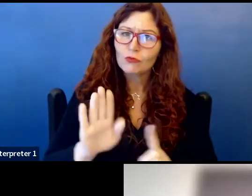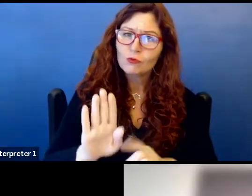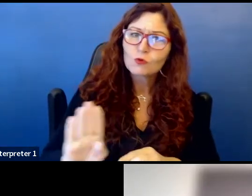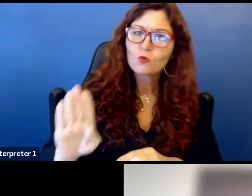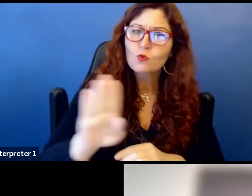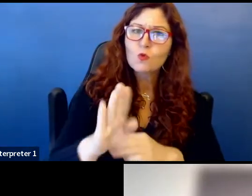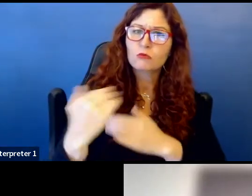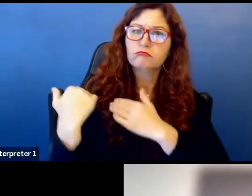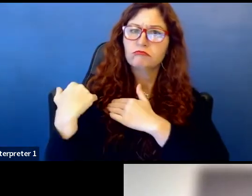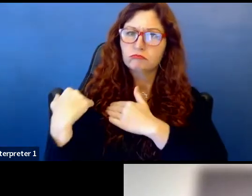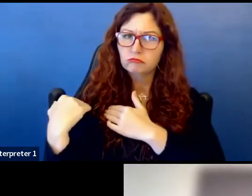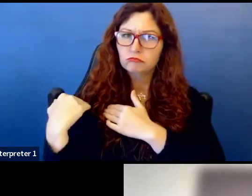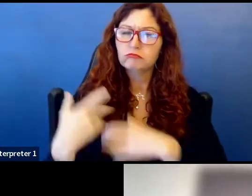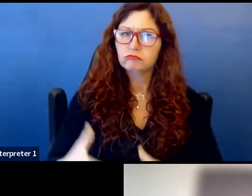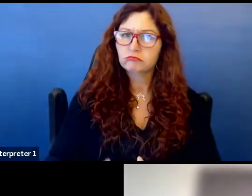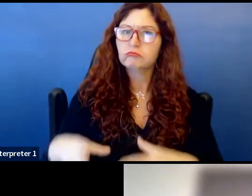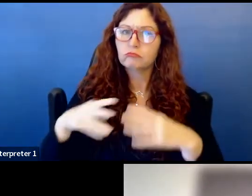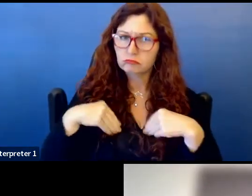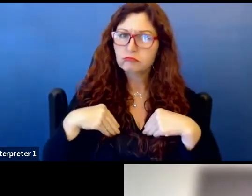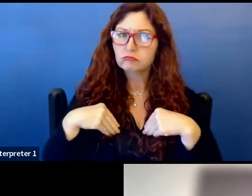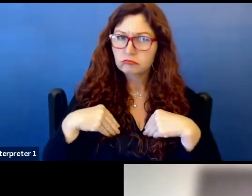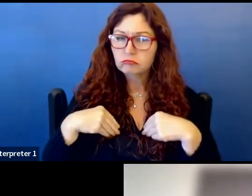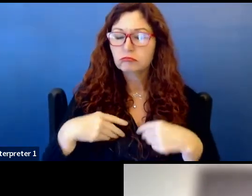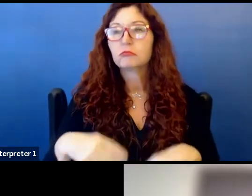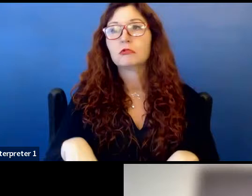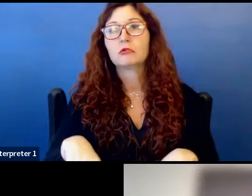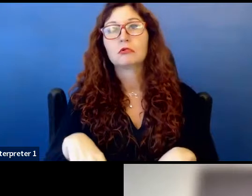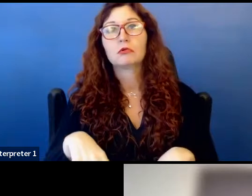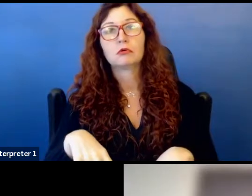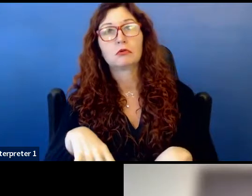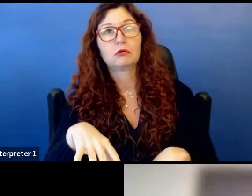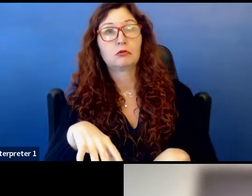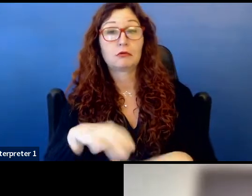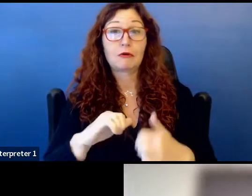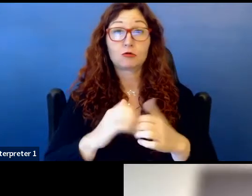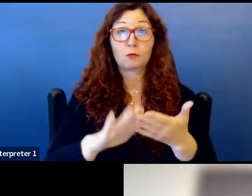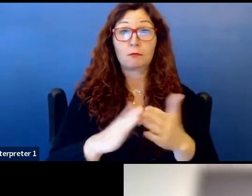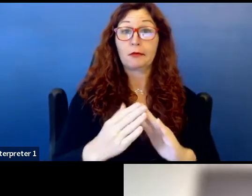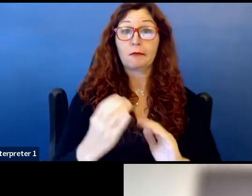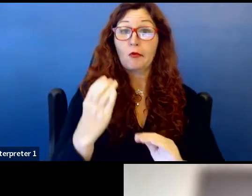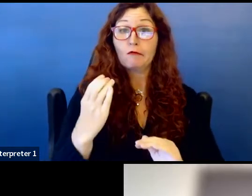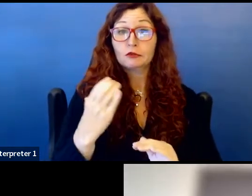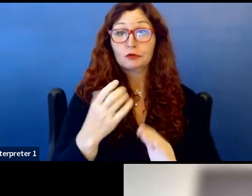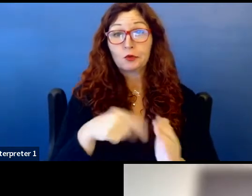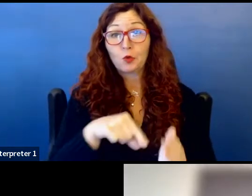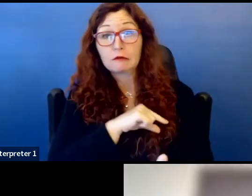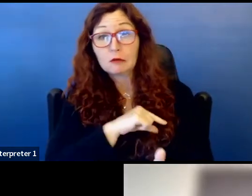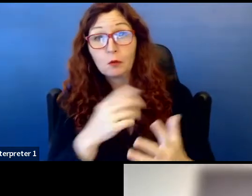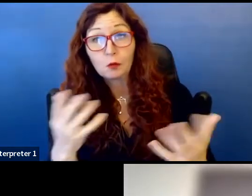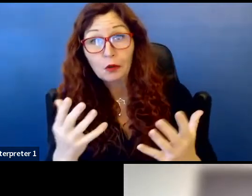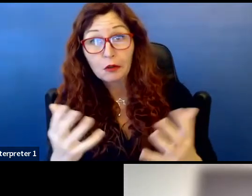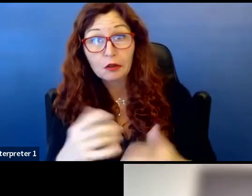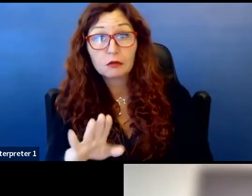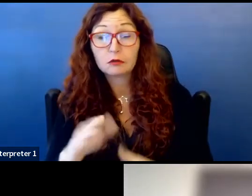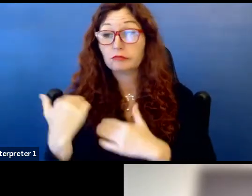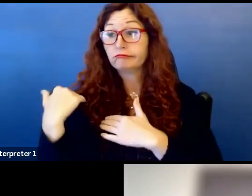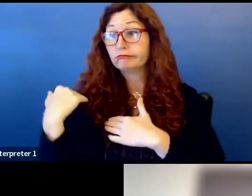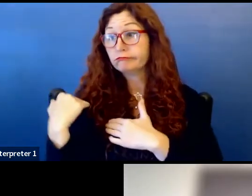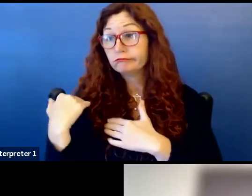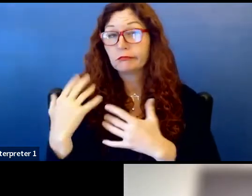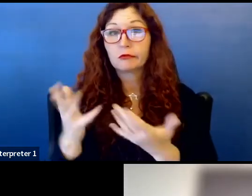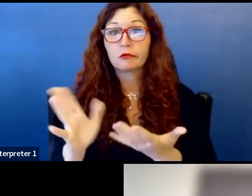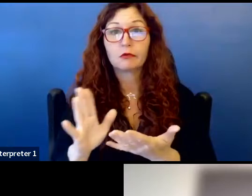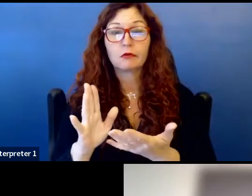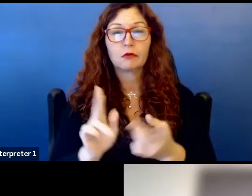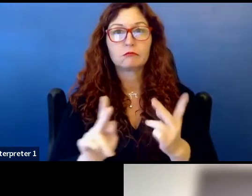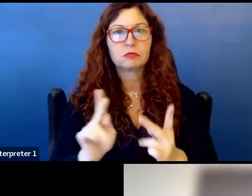organization has undertaken qualifications to be an officer obligations of officers duties of trustees